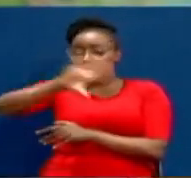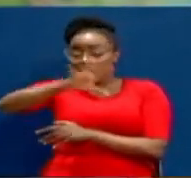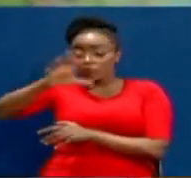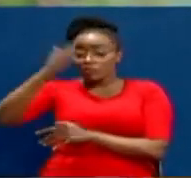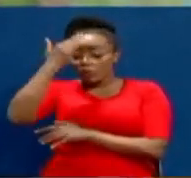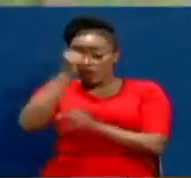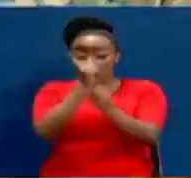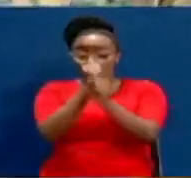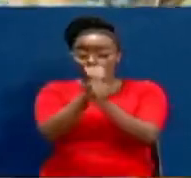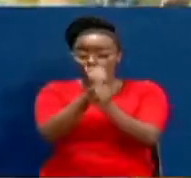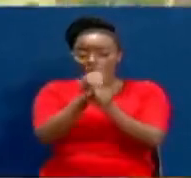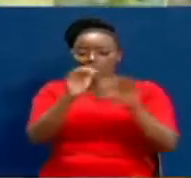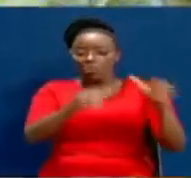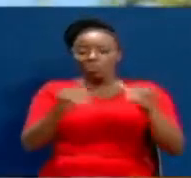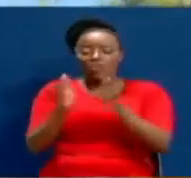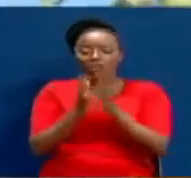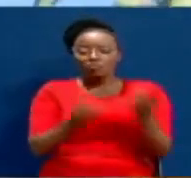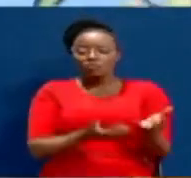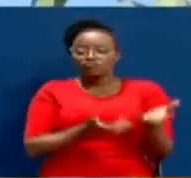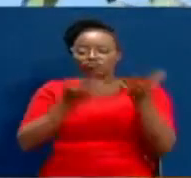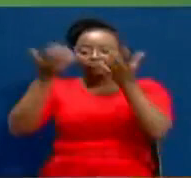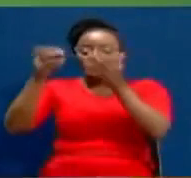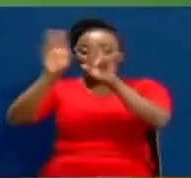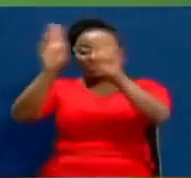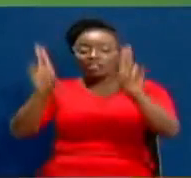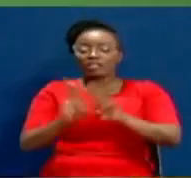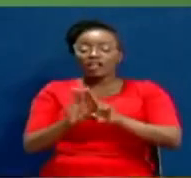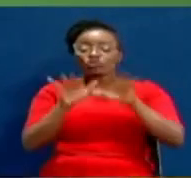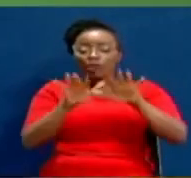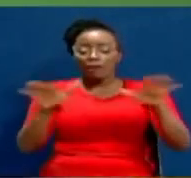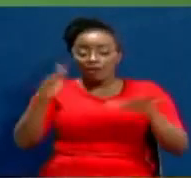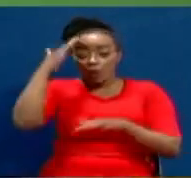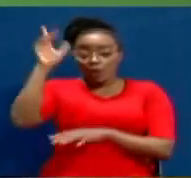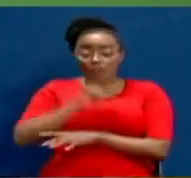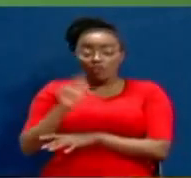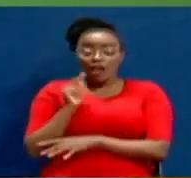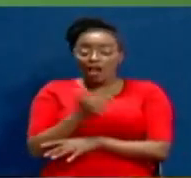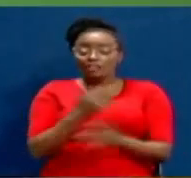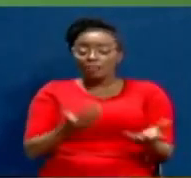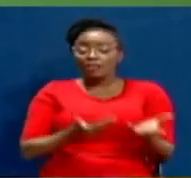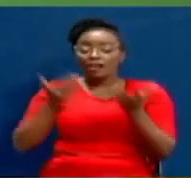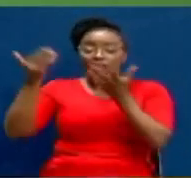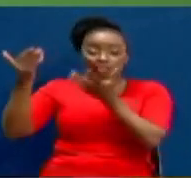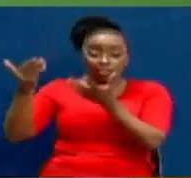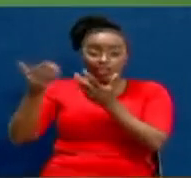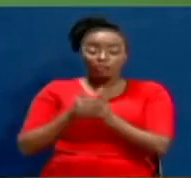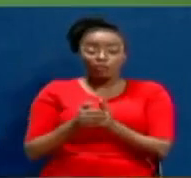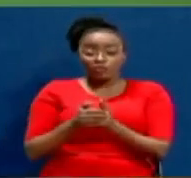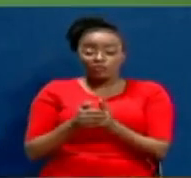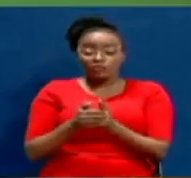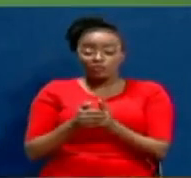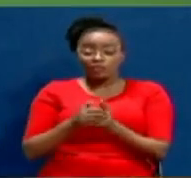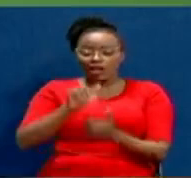for cultivation and subsequent export to international markets. And you know, we've been largely exporting